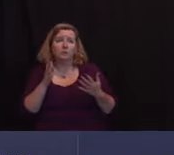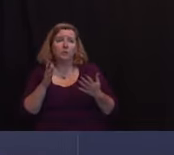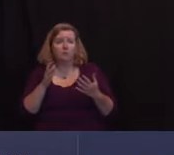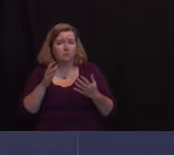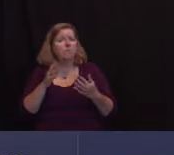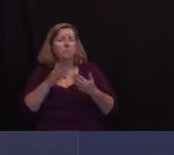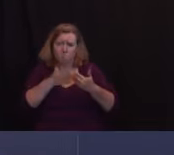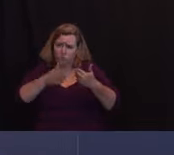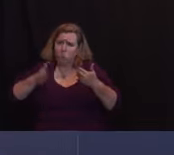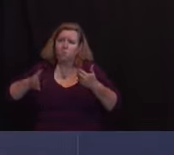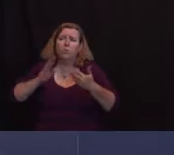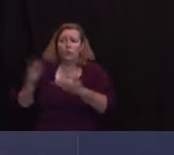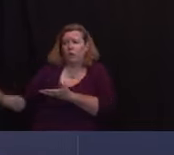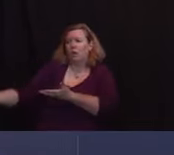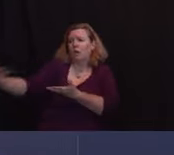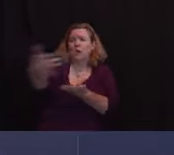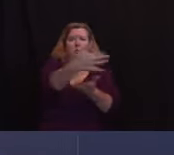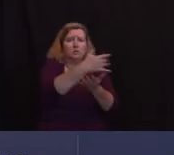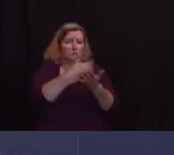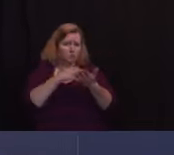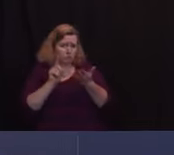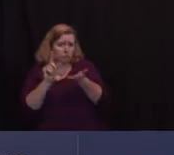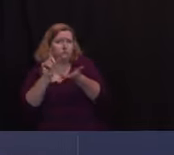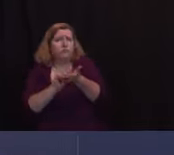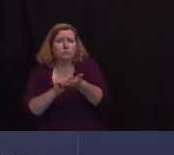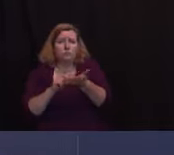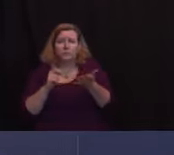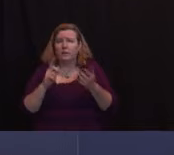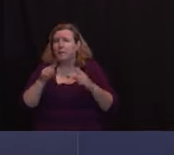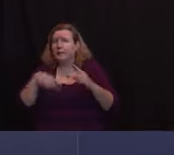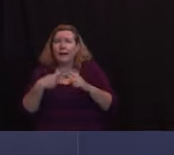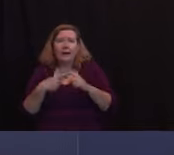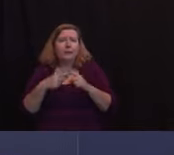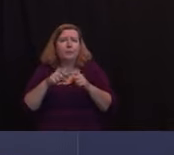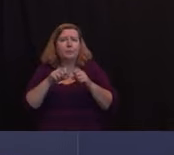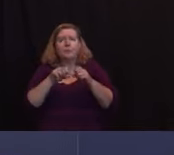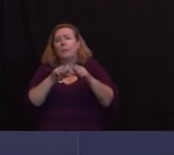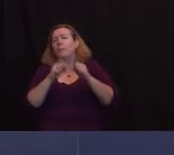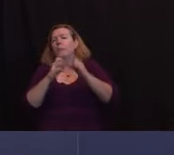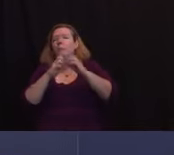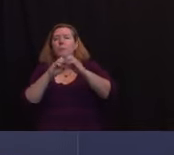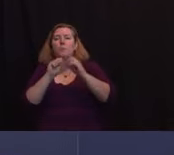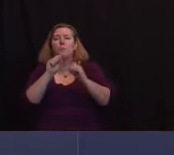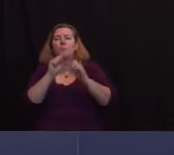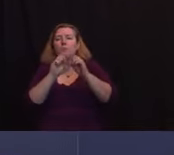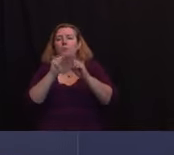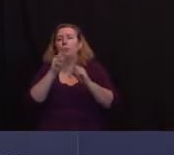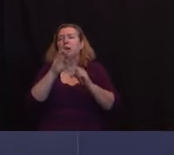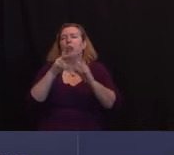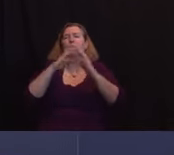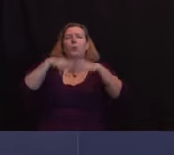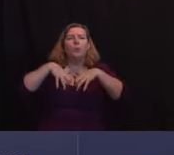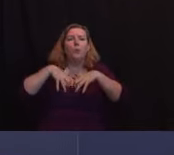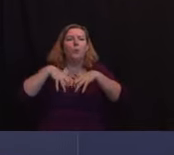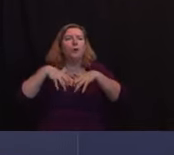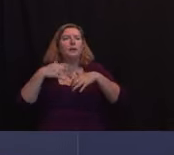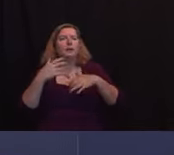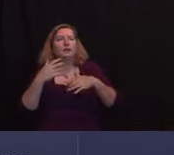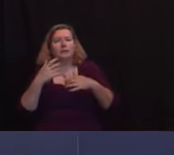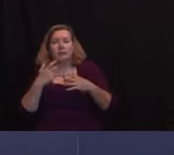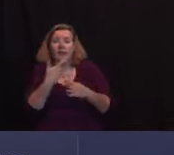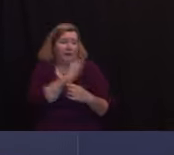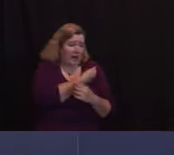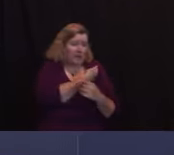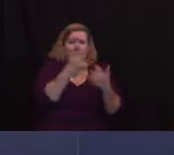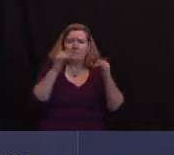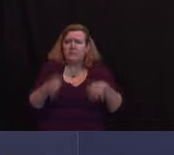as collecting data on vaccine breakthrough cases. And just to kind of reiterate some of the numbers that were presented last week, as the Governor